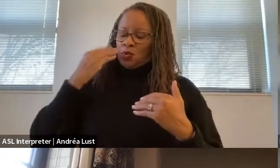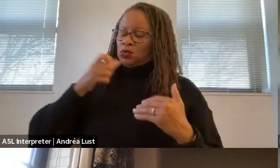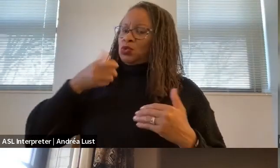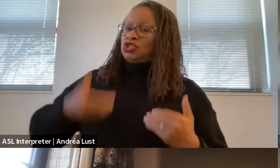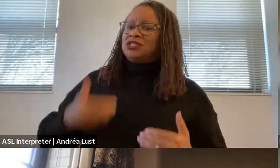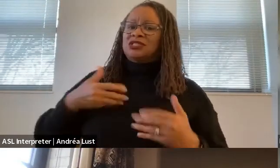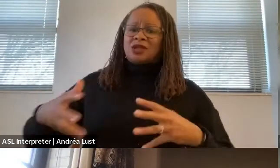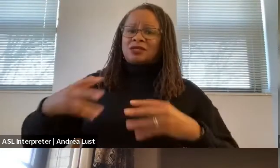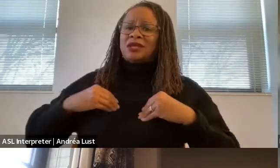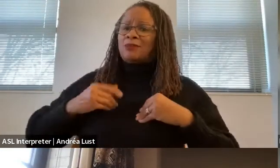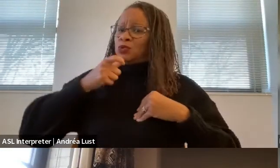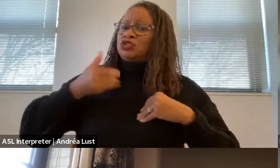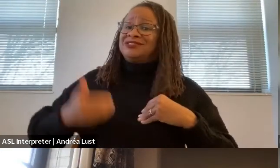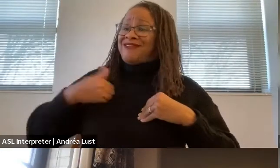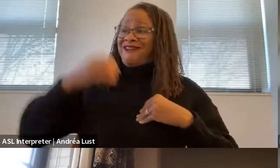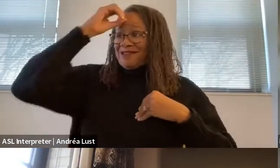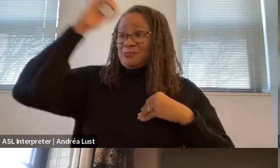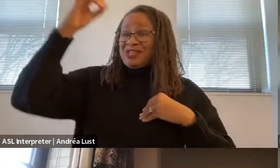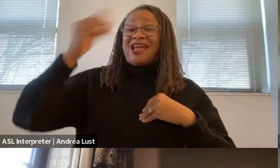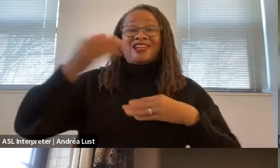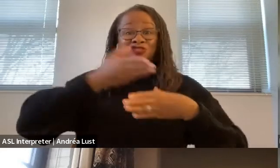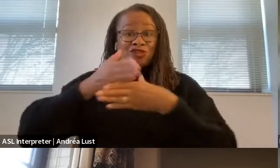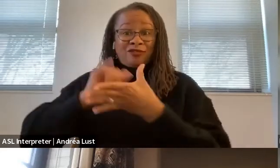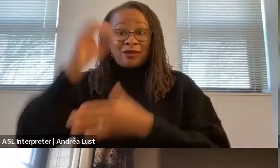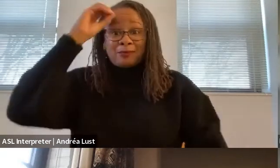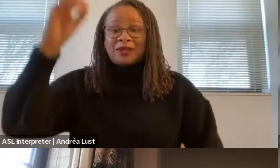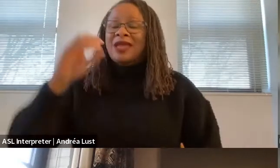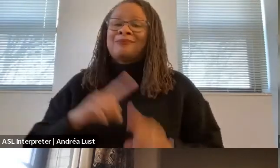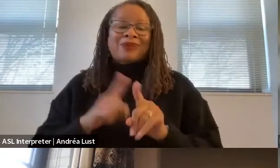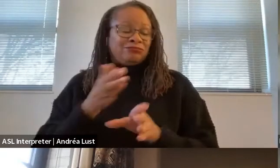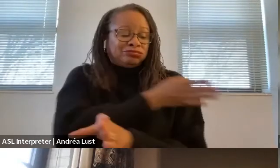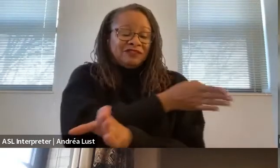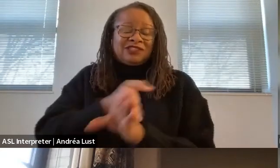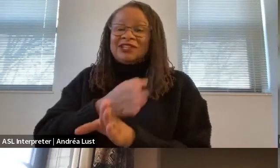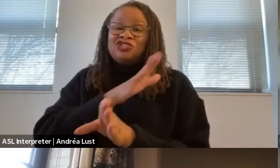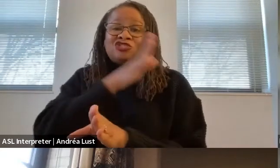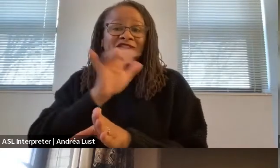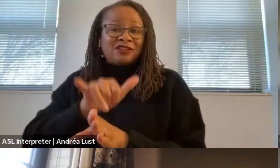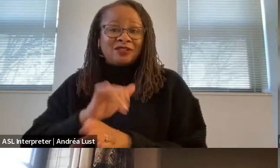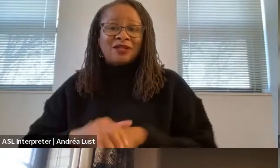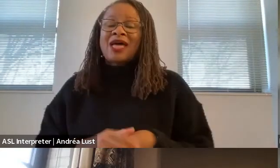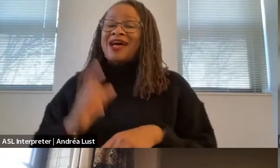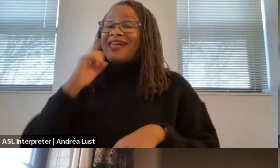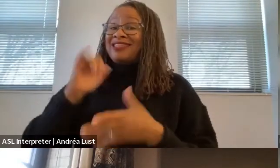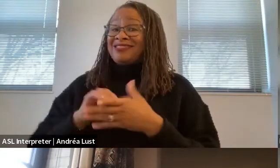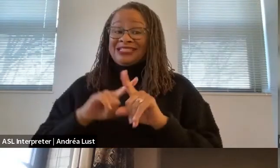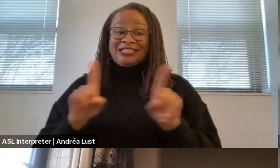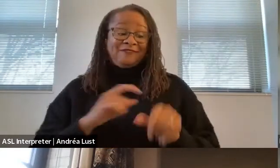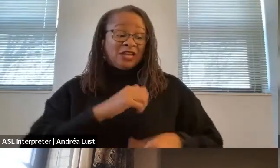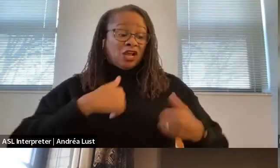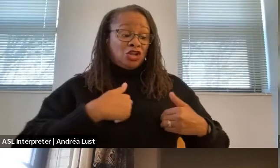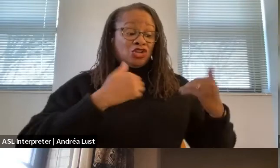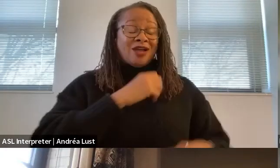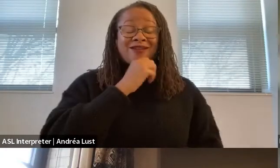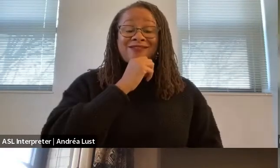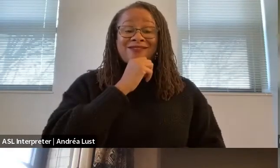and have an opinion, which she's never gotten to do before. So I just think that that difference changes your body, and